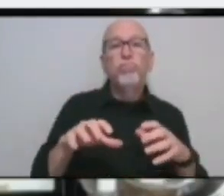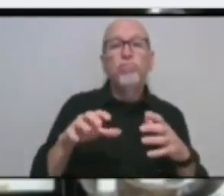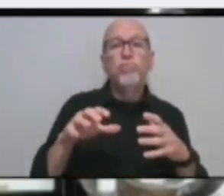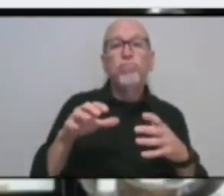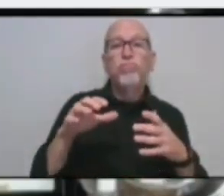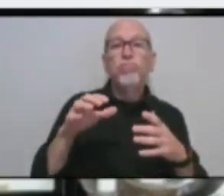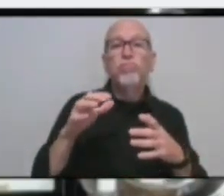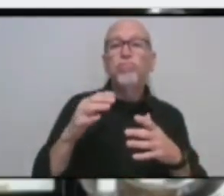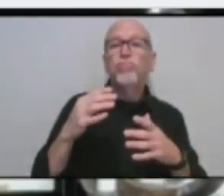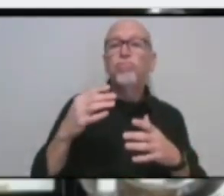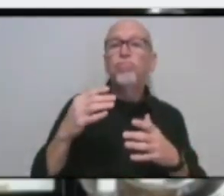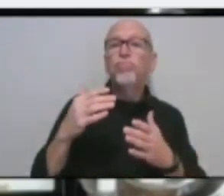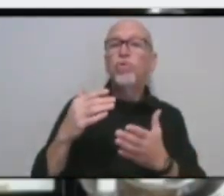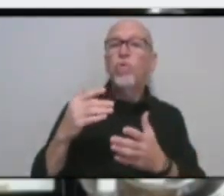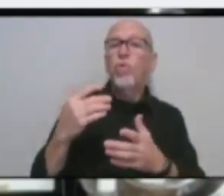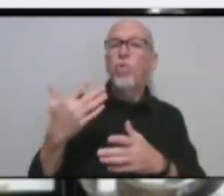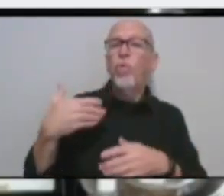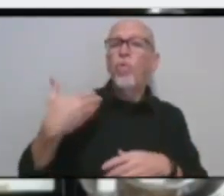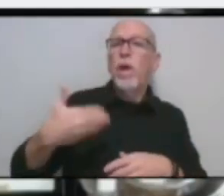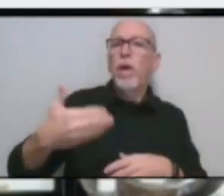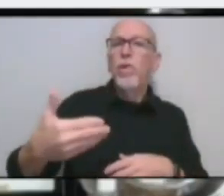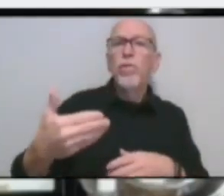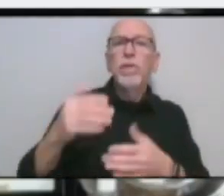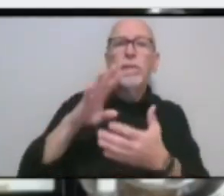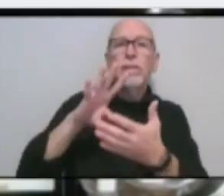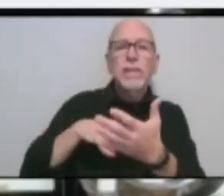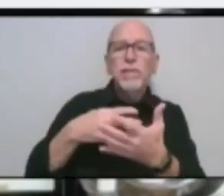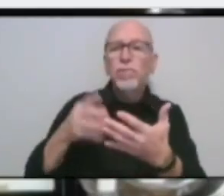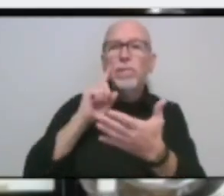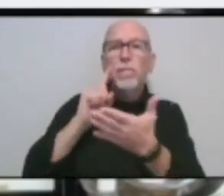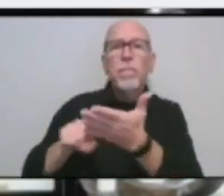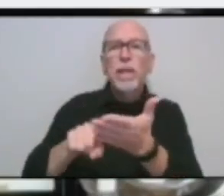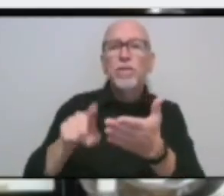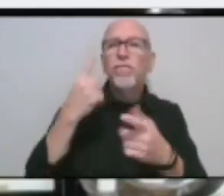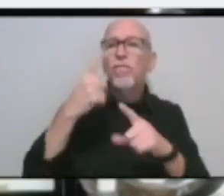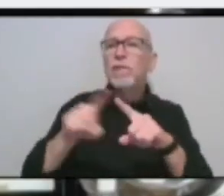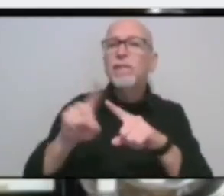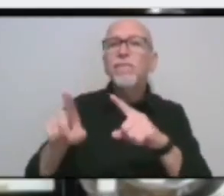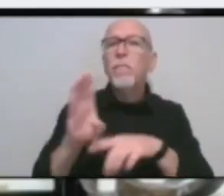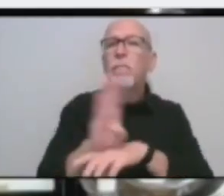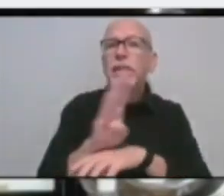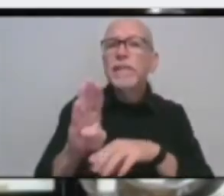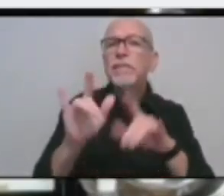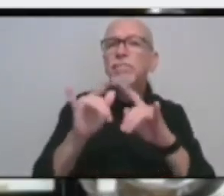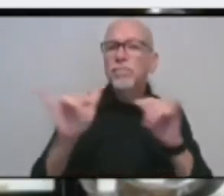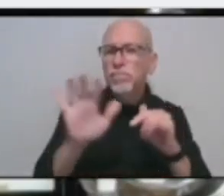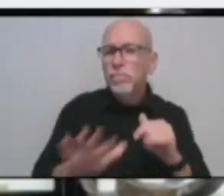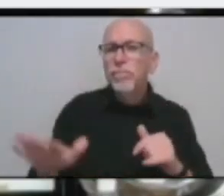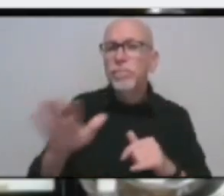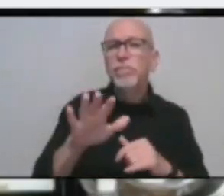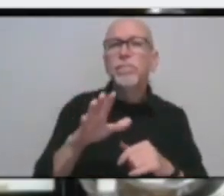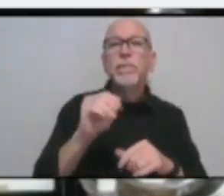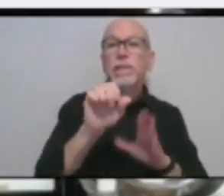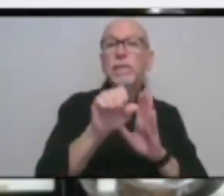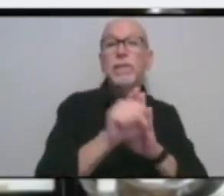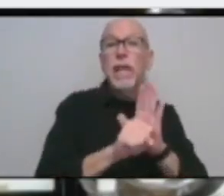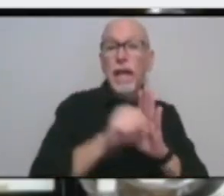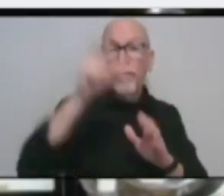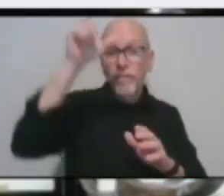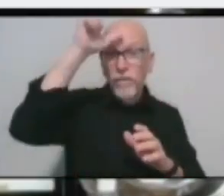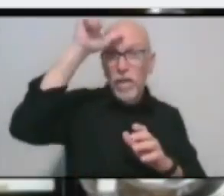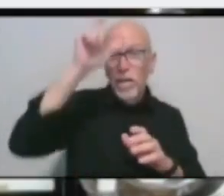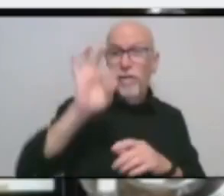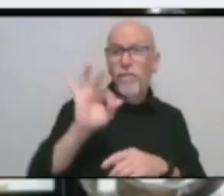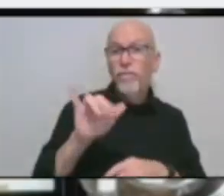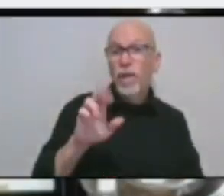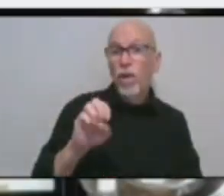regularly scheduled inspections of commercial properties, et cetera. And the state fire marshal, who has a